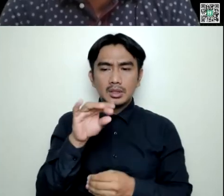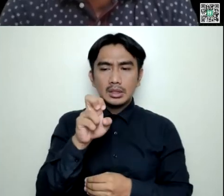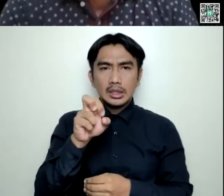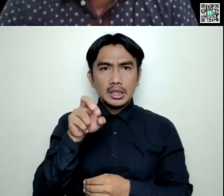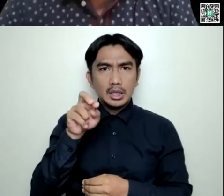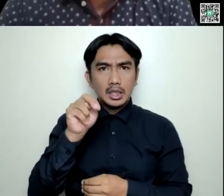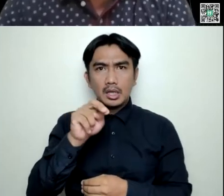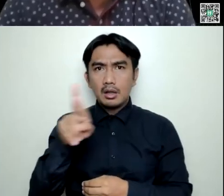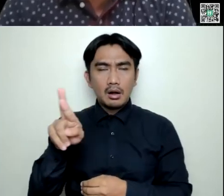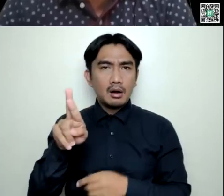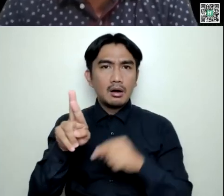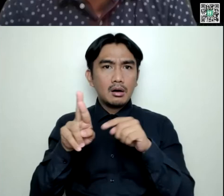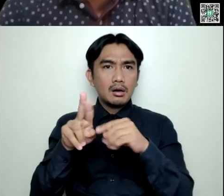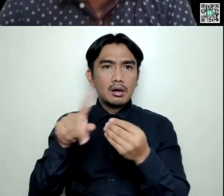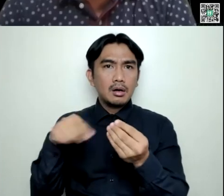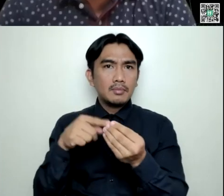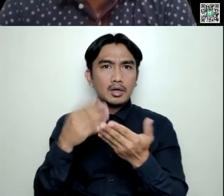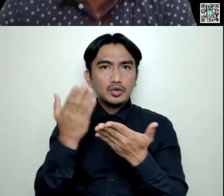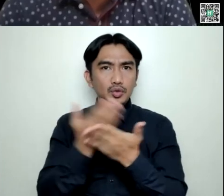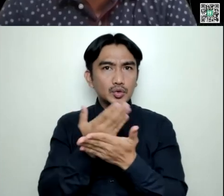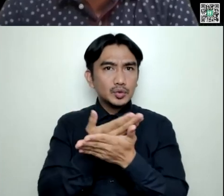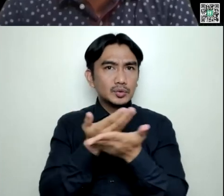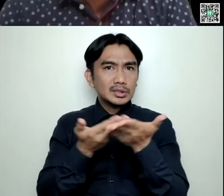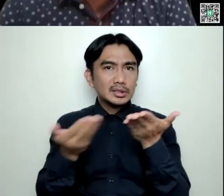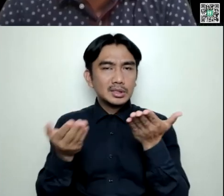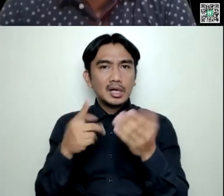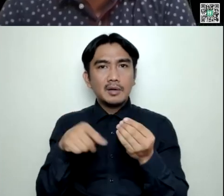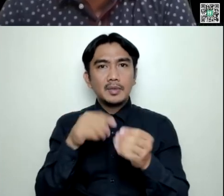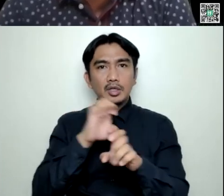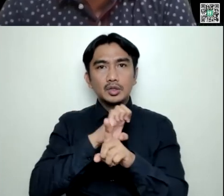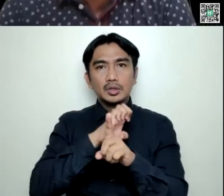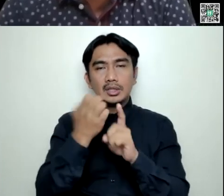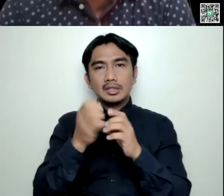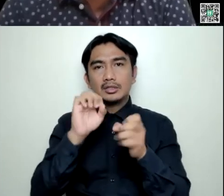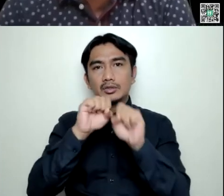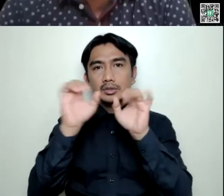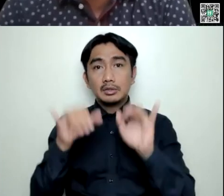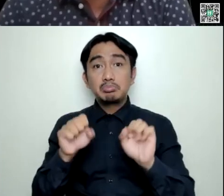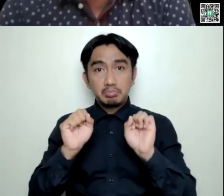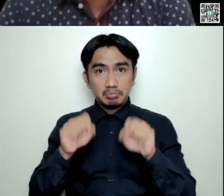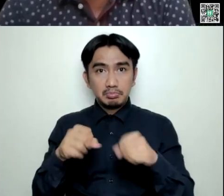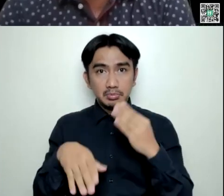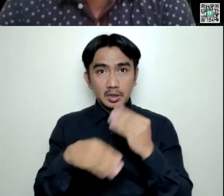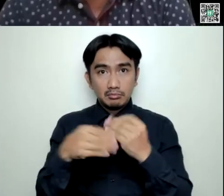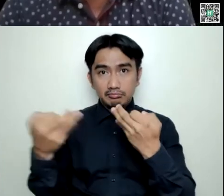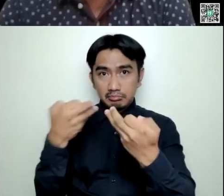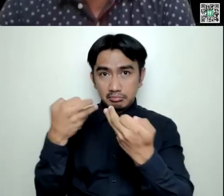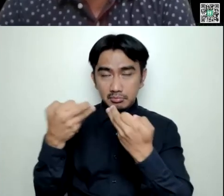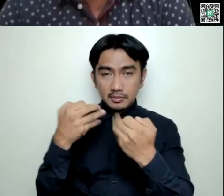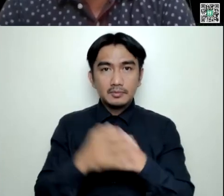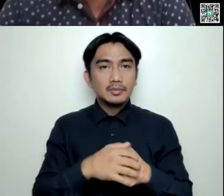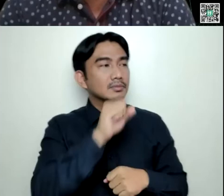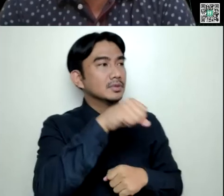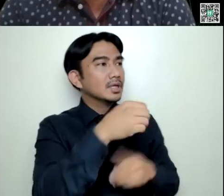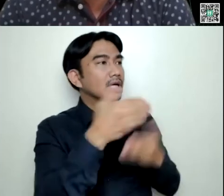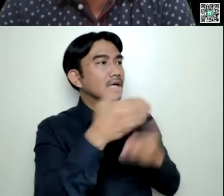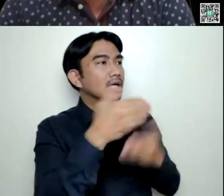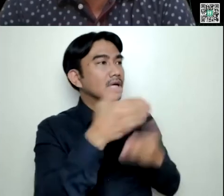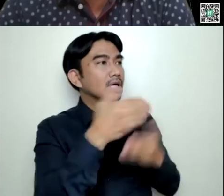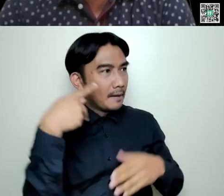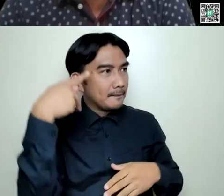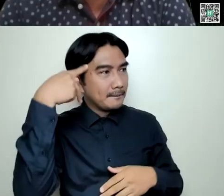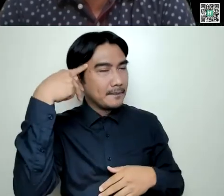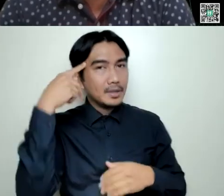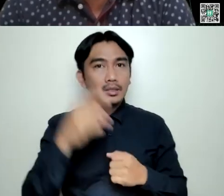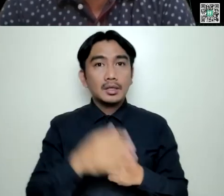very new things in the ecosystem. Maybe you can elaborate on that. Yes. Yeah. Thanks, Sir Paul. Because I